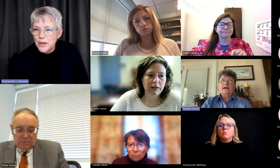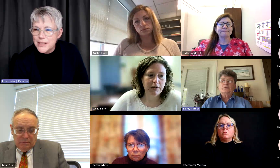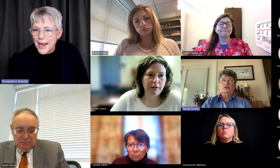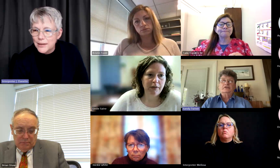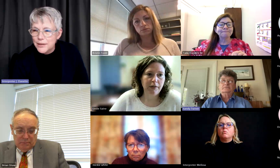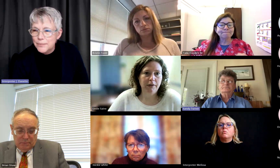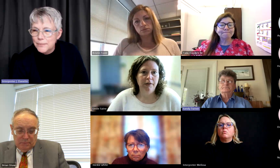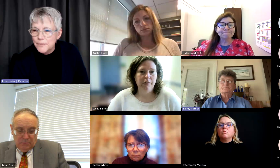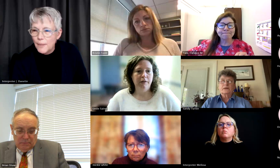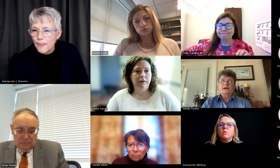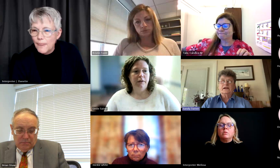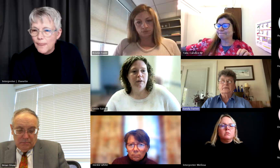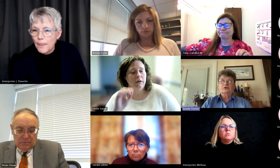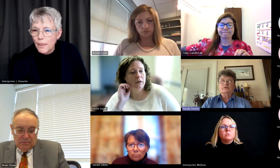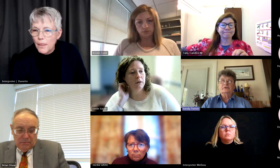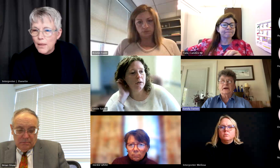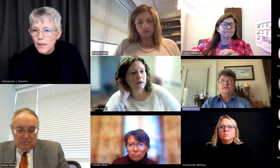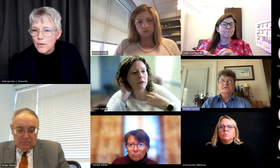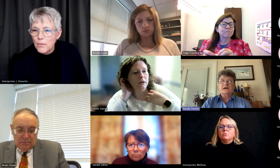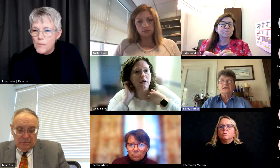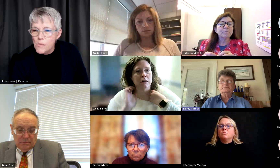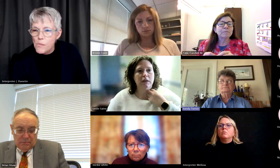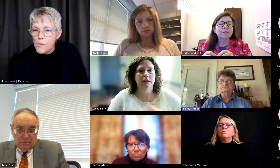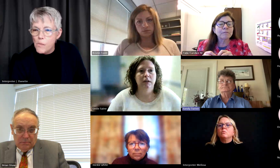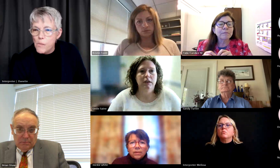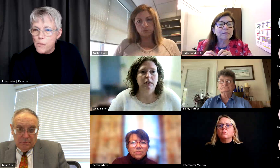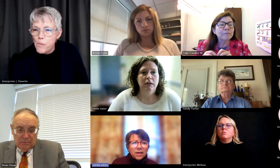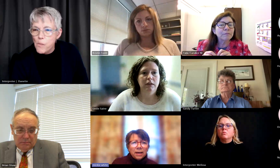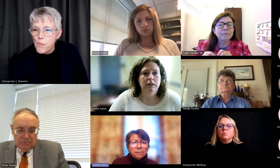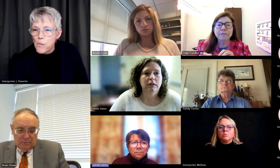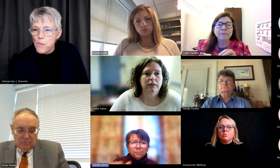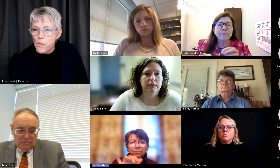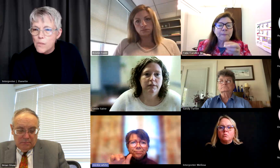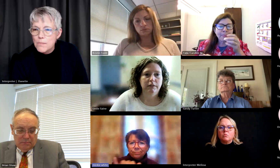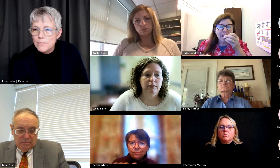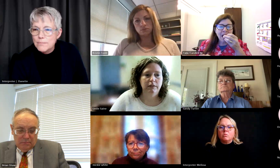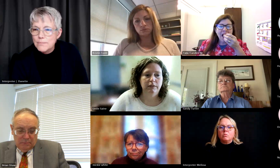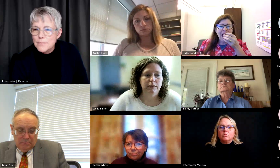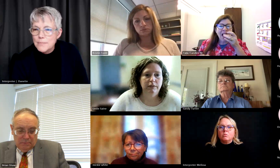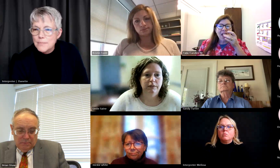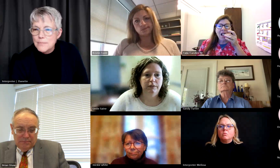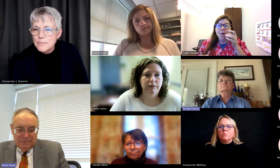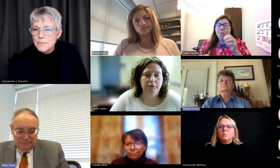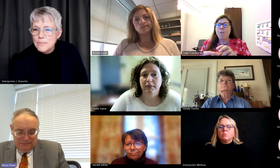Leslie, exactly. I can't move it past 9. Same.